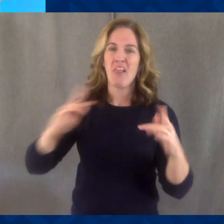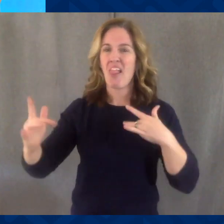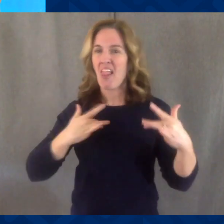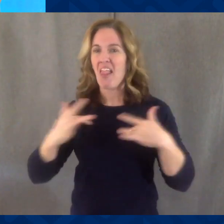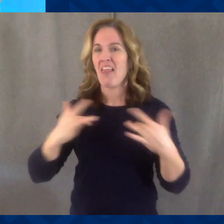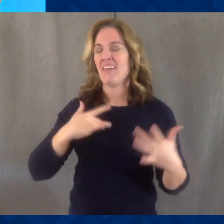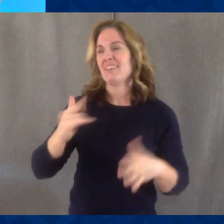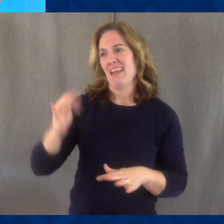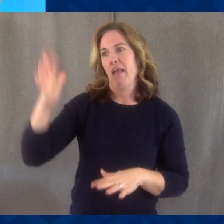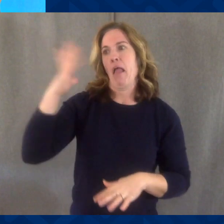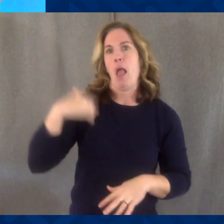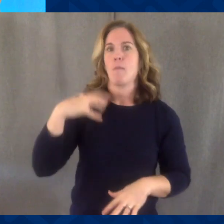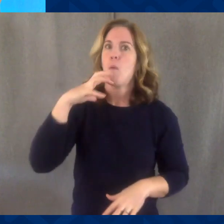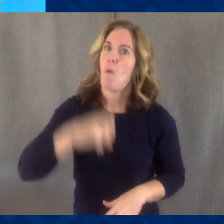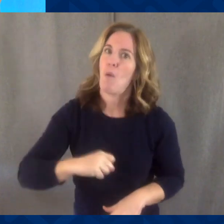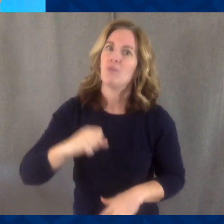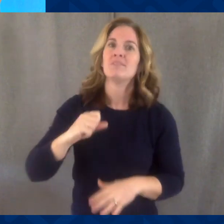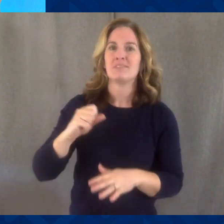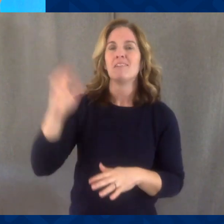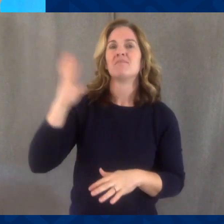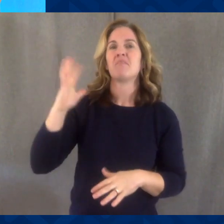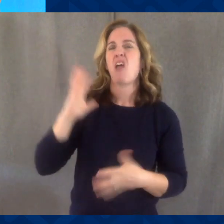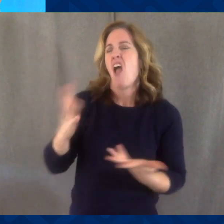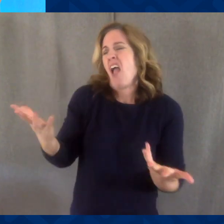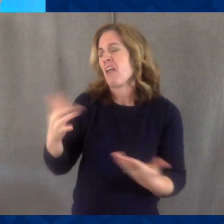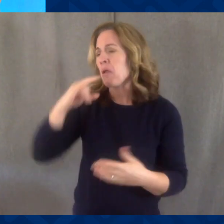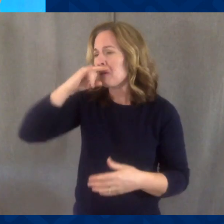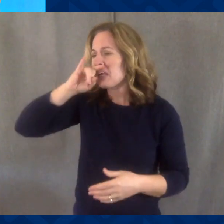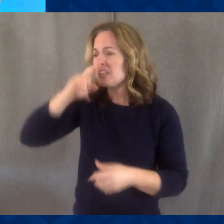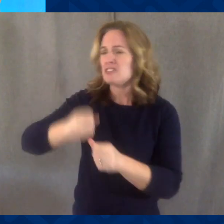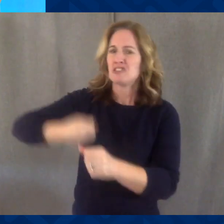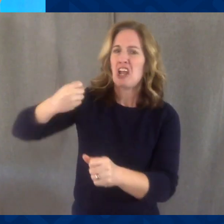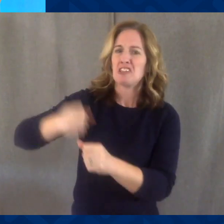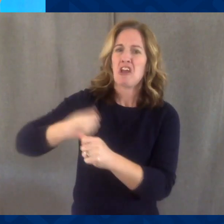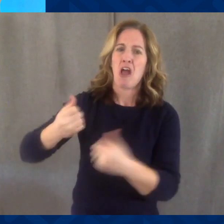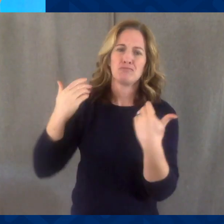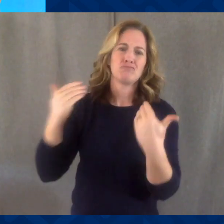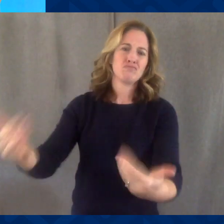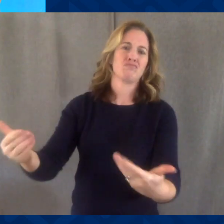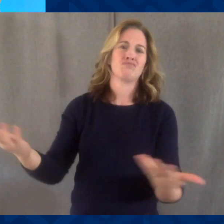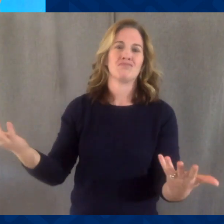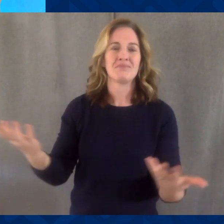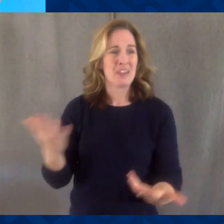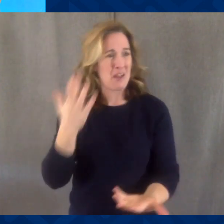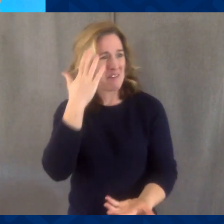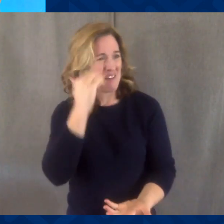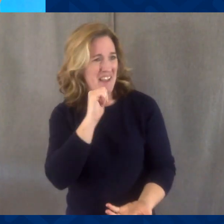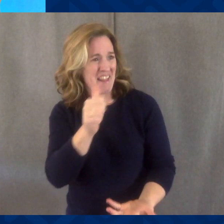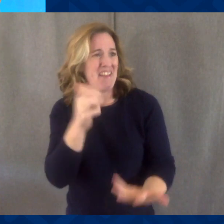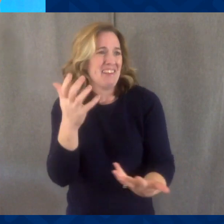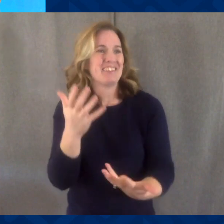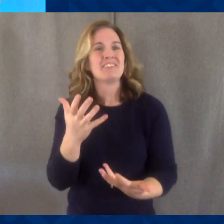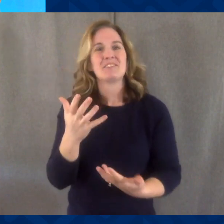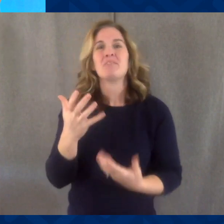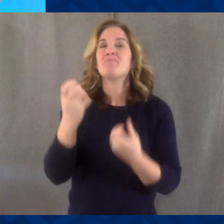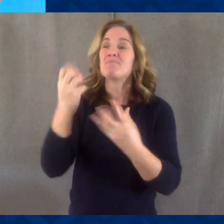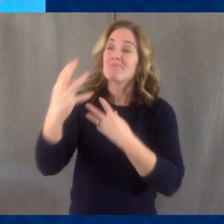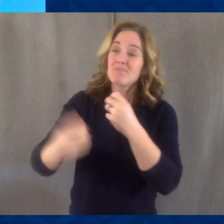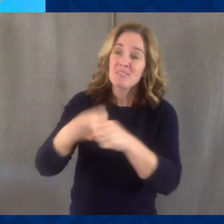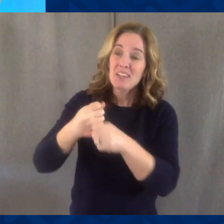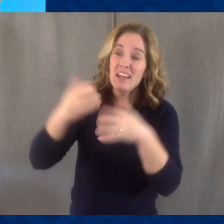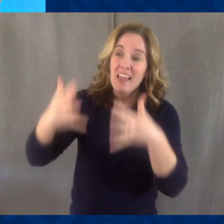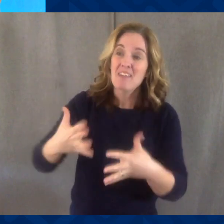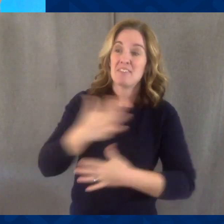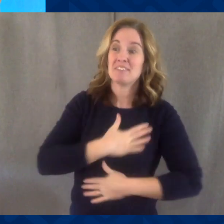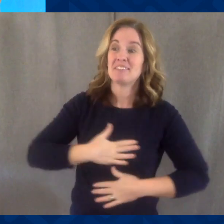chainsaws, go for it. Why not? Exactly. That's so you've got years of adventure ahead of you. Okay. That was only our first